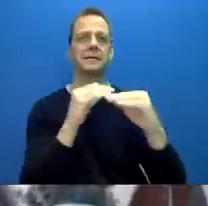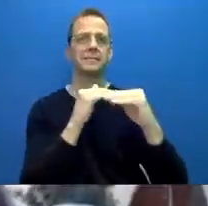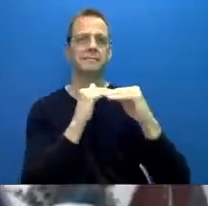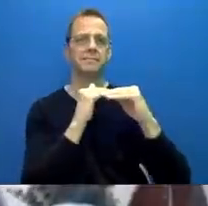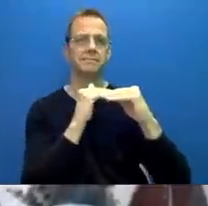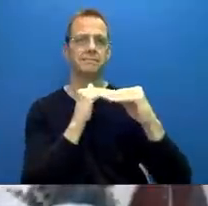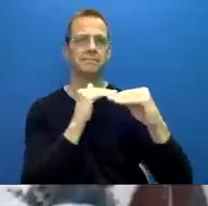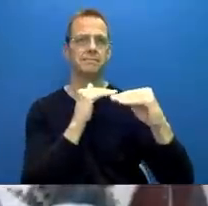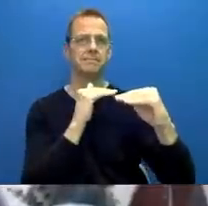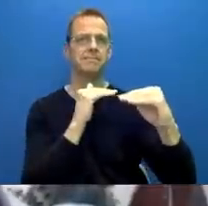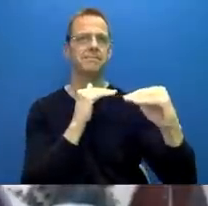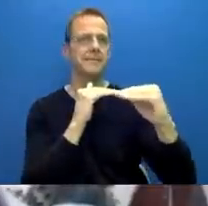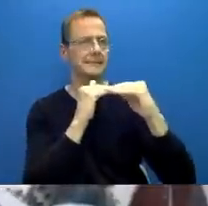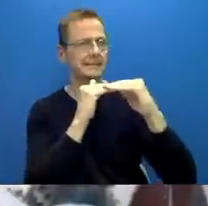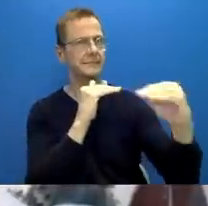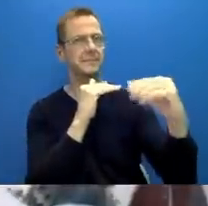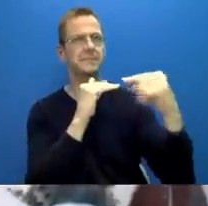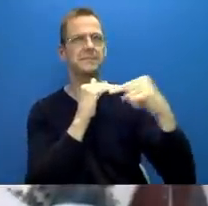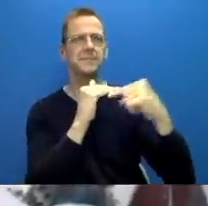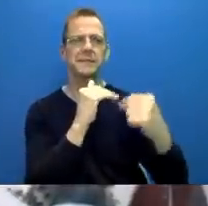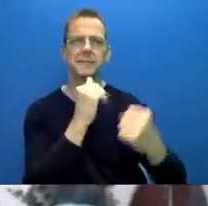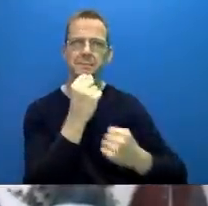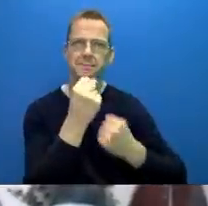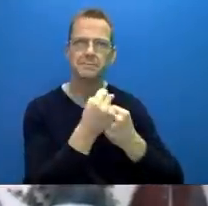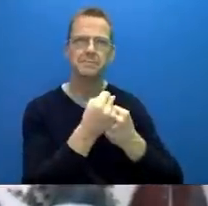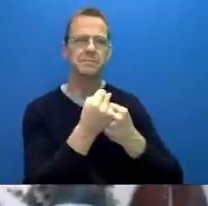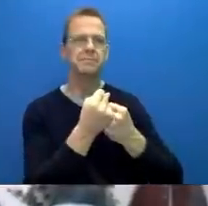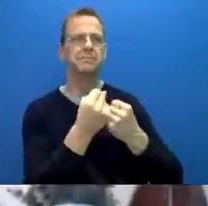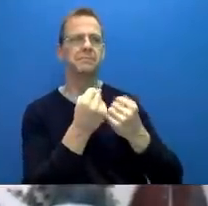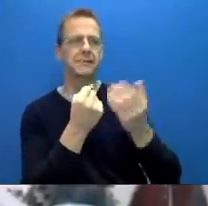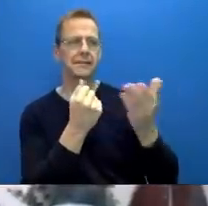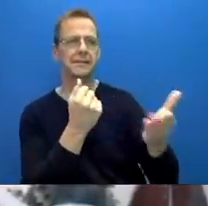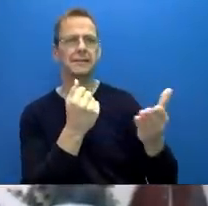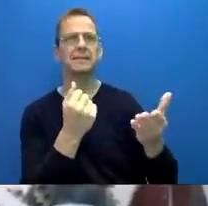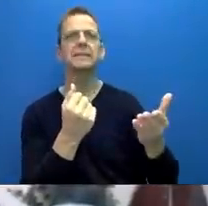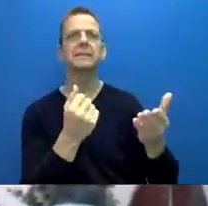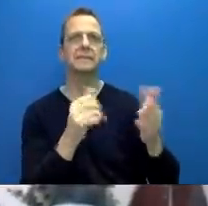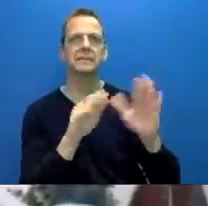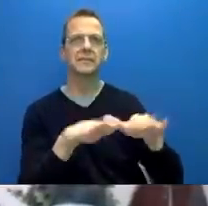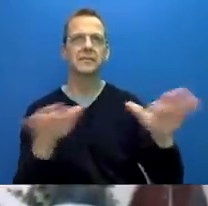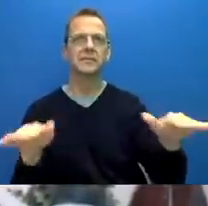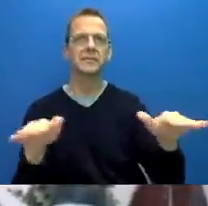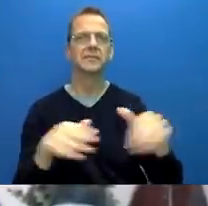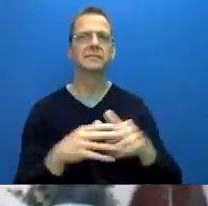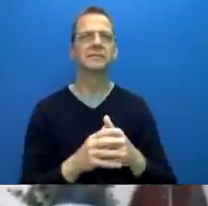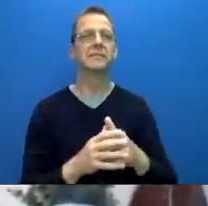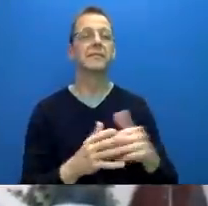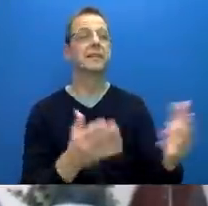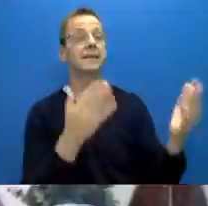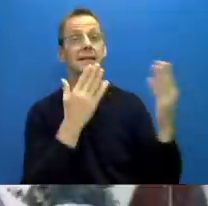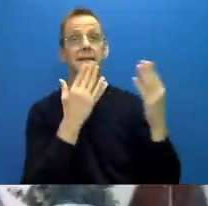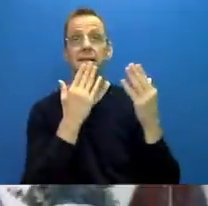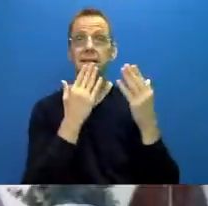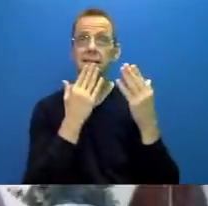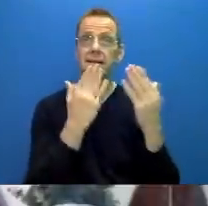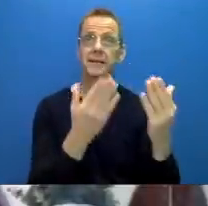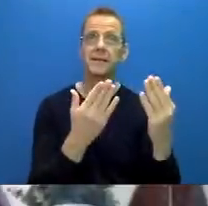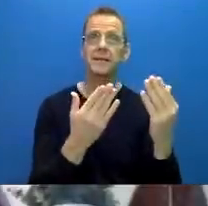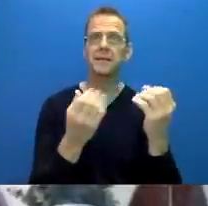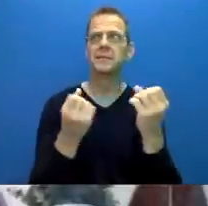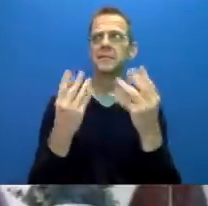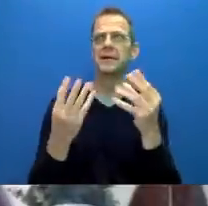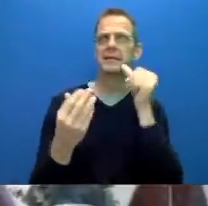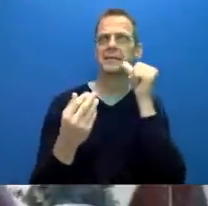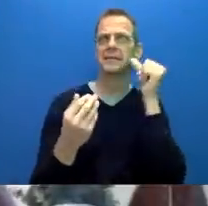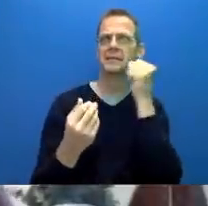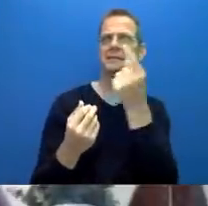that topic of masking in tiny humans, because that is something we did receive a lot of questions on yesterday, and I really appreciate you exploring some of the